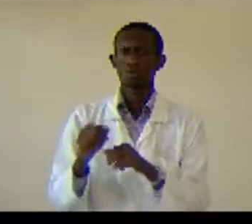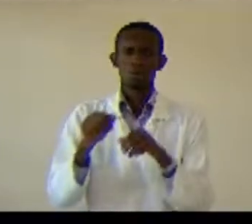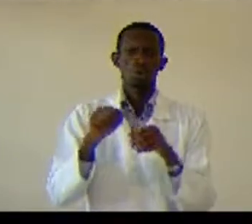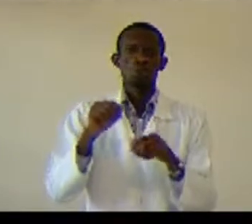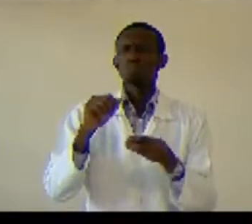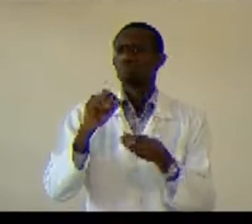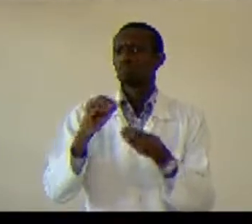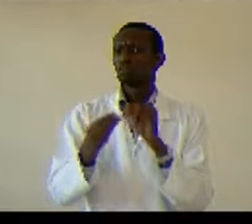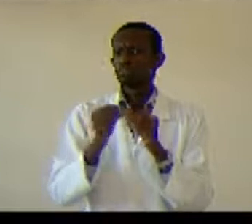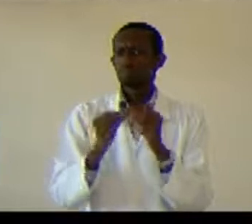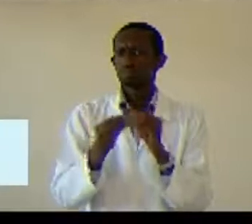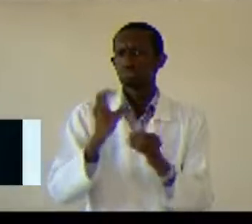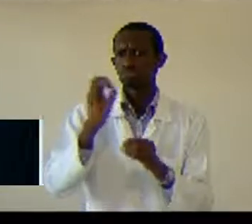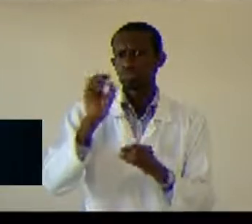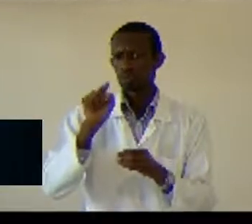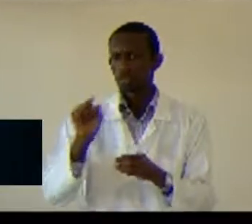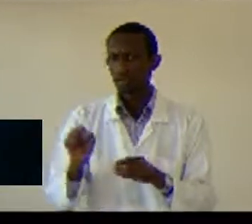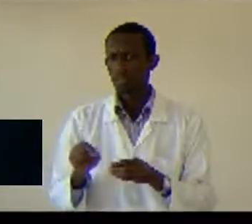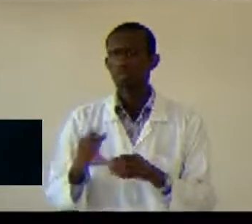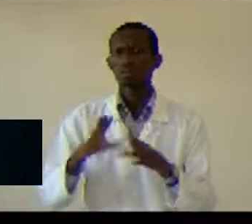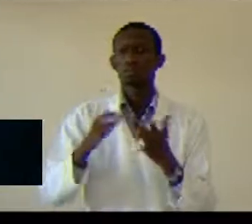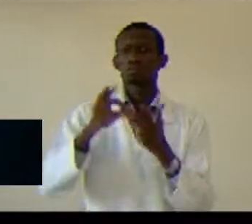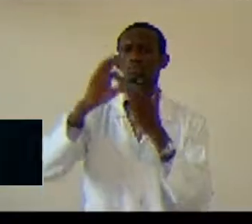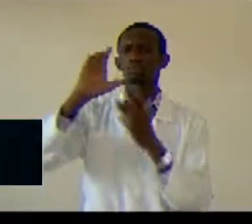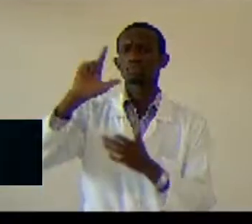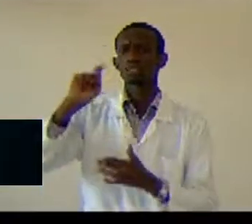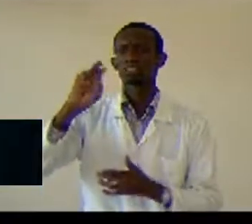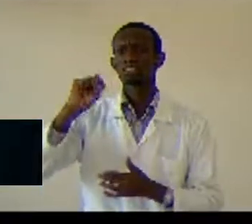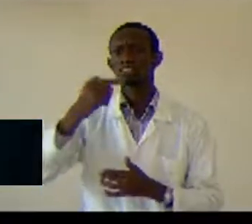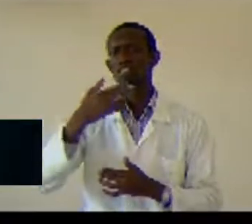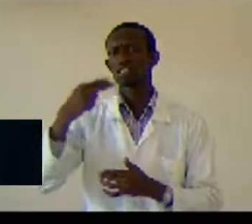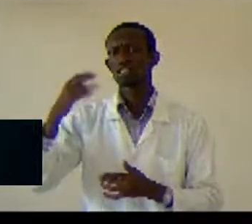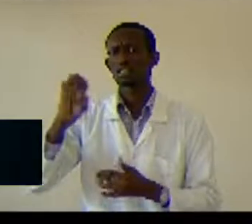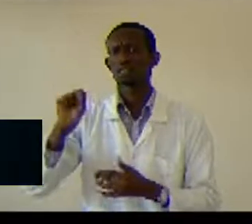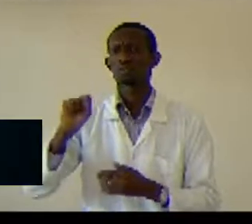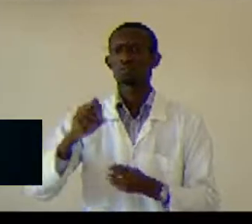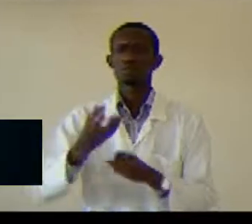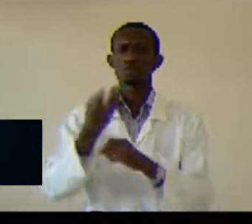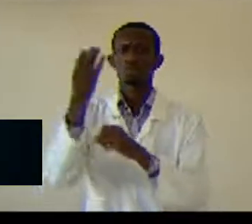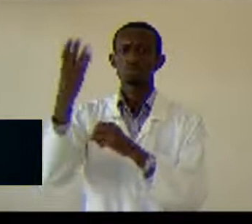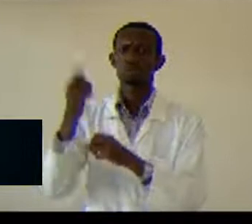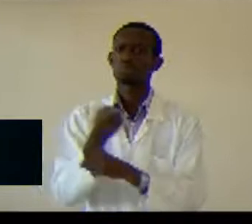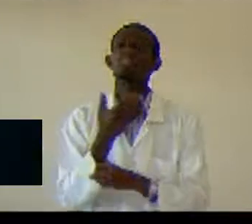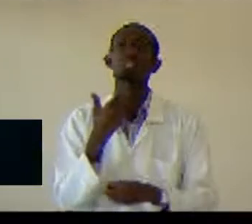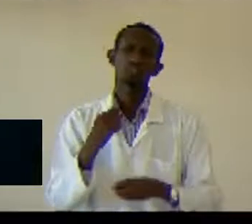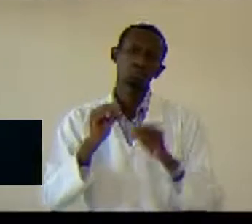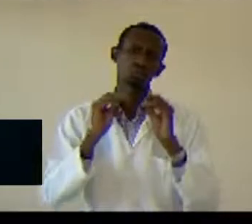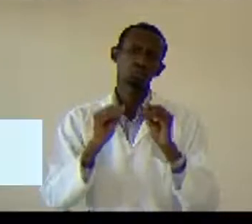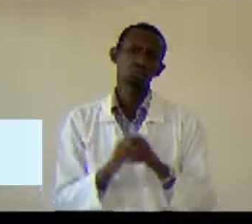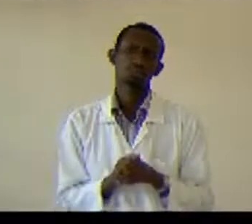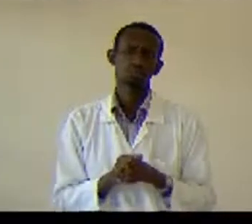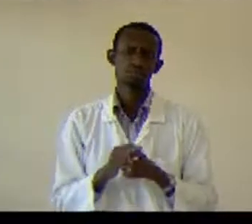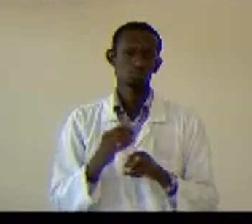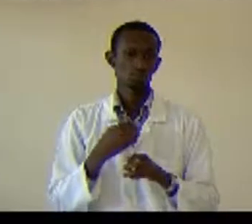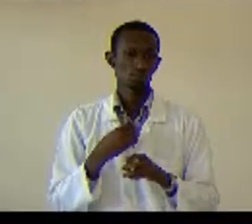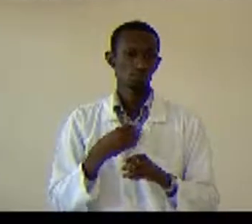point, and specific latent heat of vaporization. So that is what I wanted us to be able to succeed. And I'm